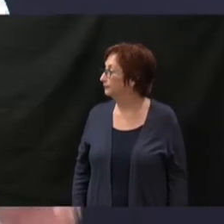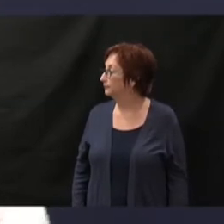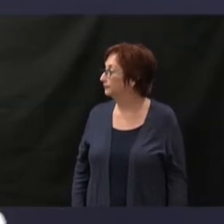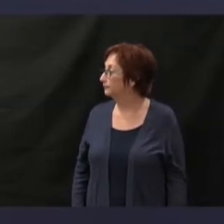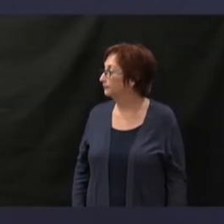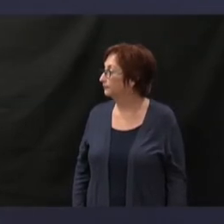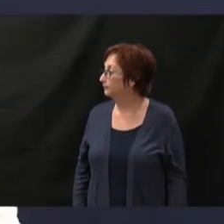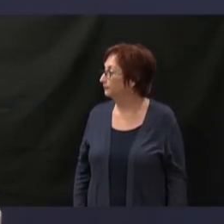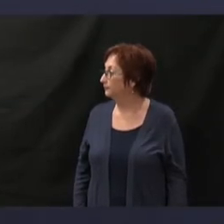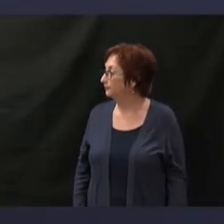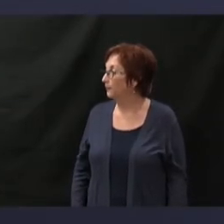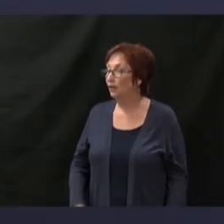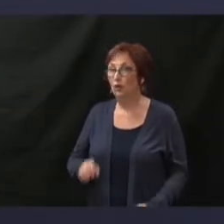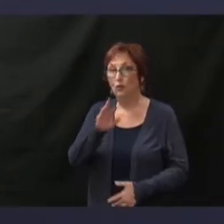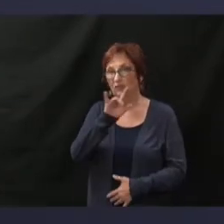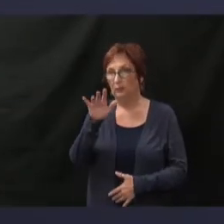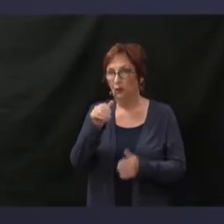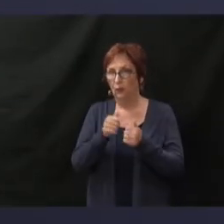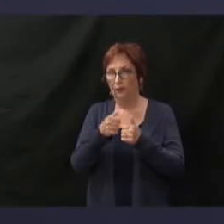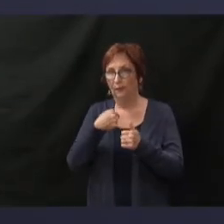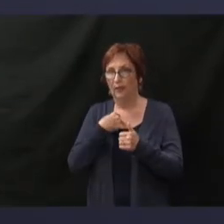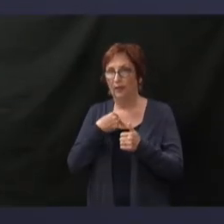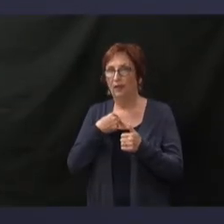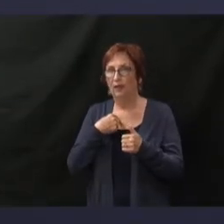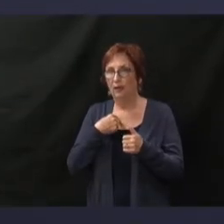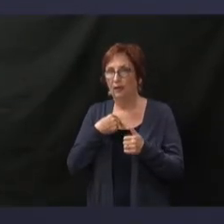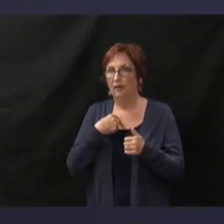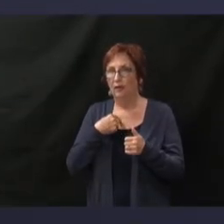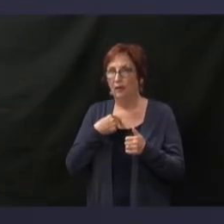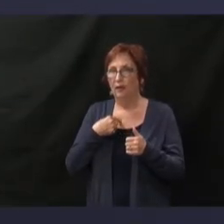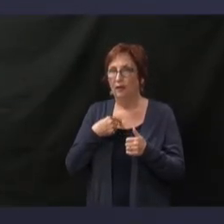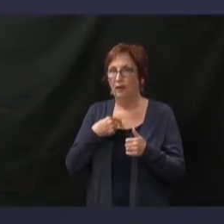And if you would spell with me here, please.